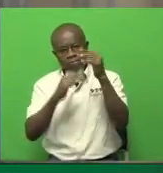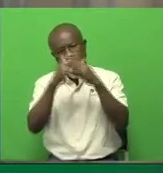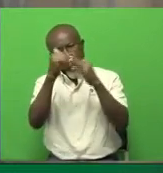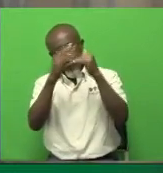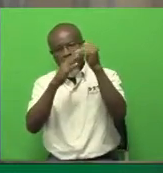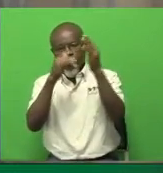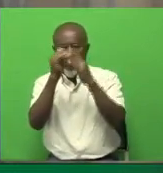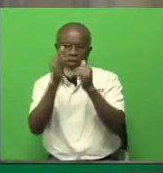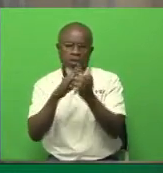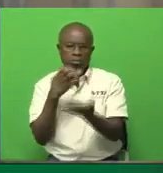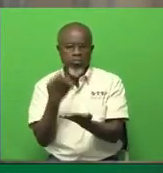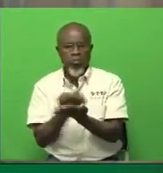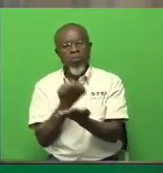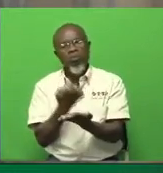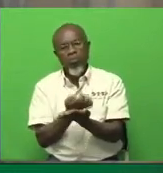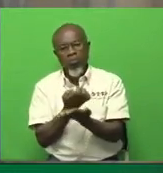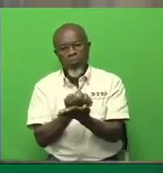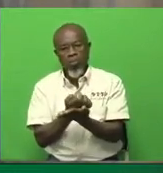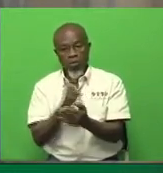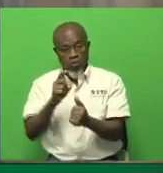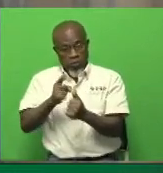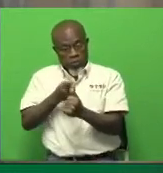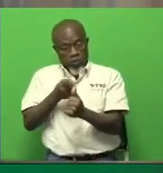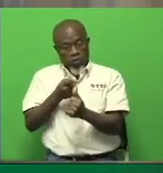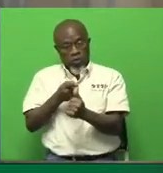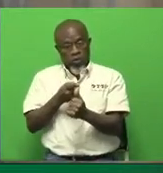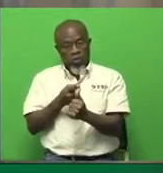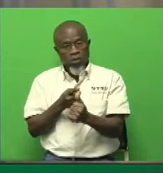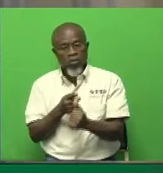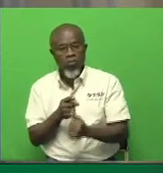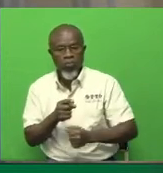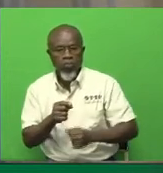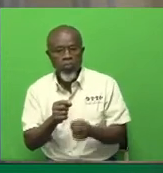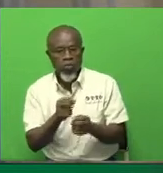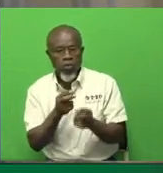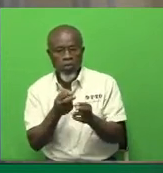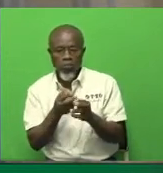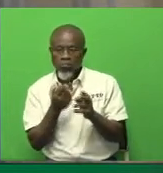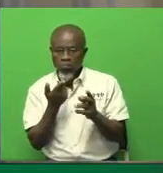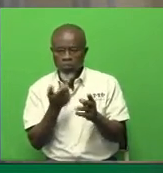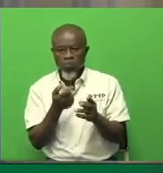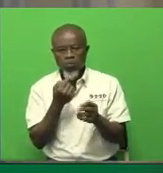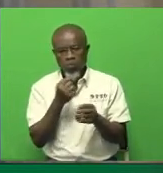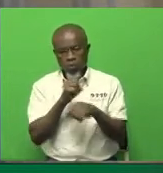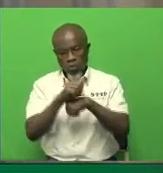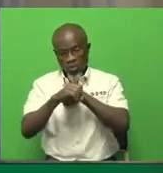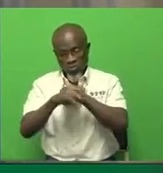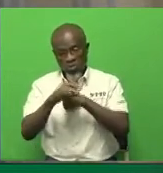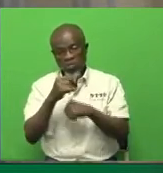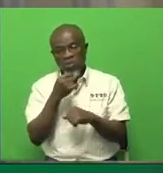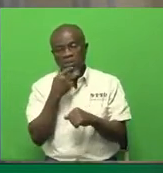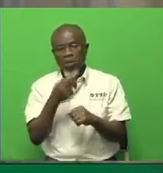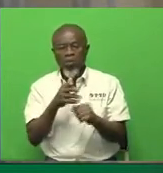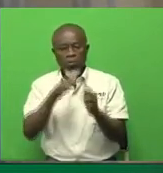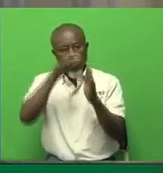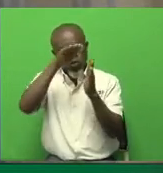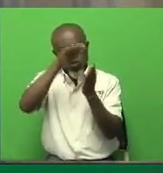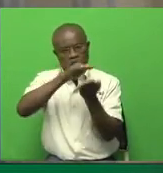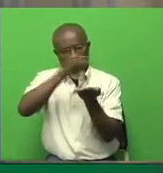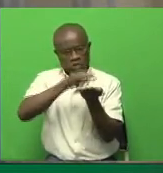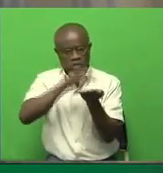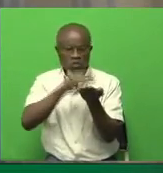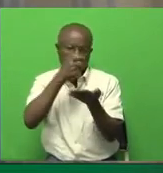the first recommendation we have is one reduce tax burden reduce the tax